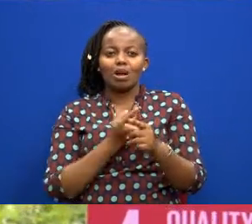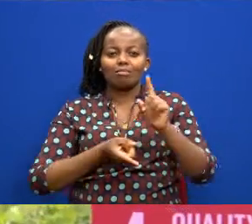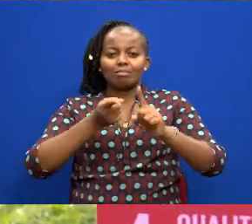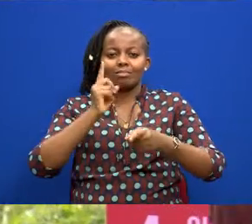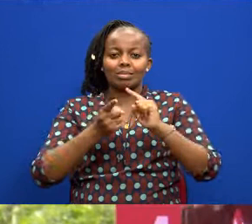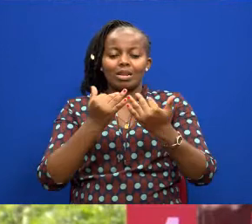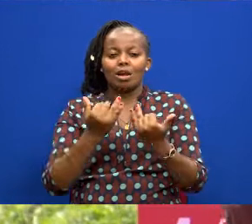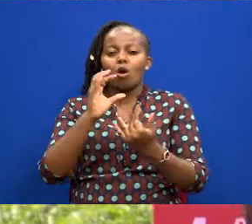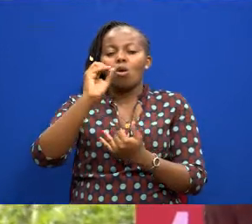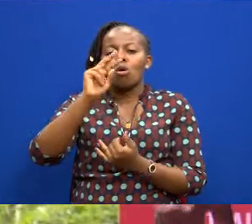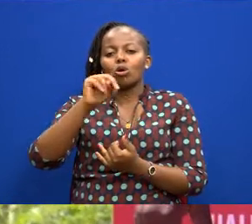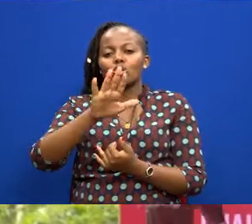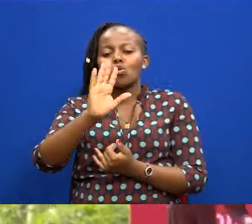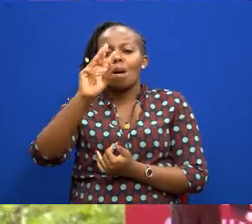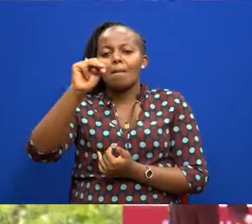athletes. On your mark.